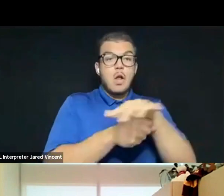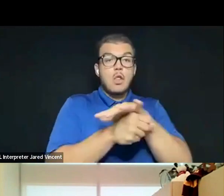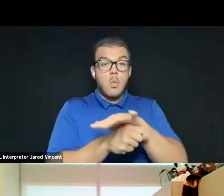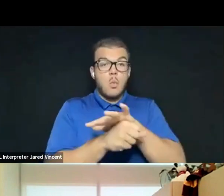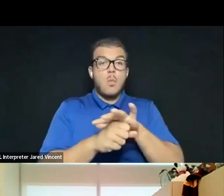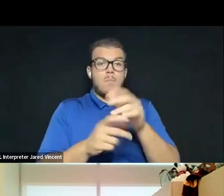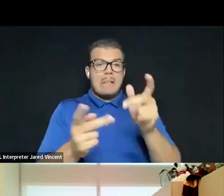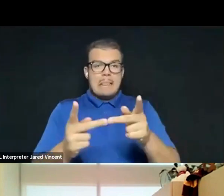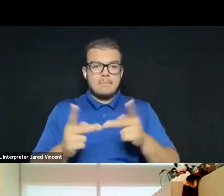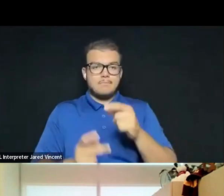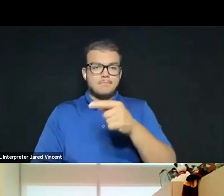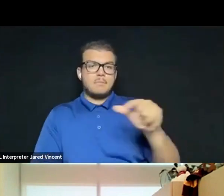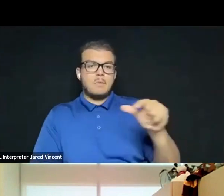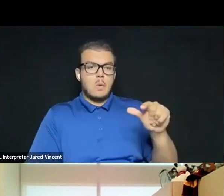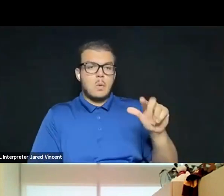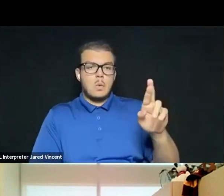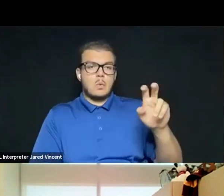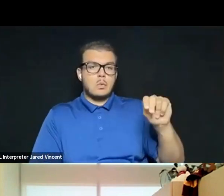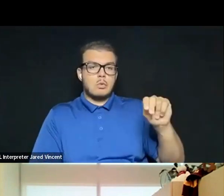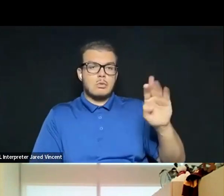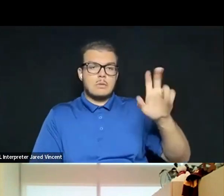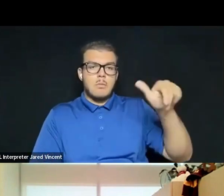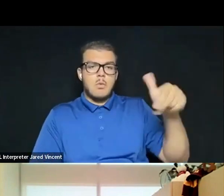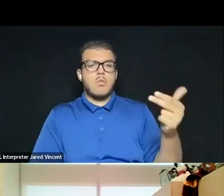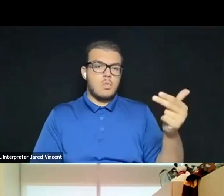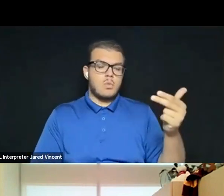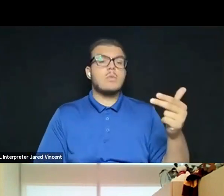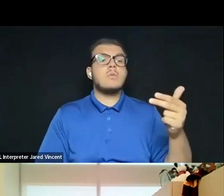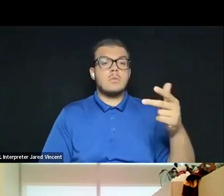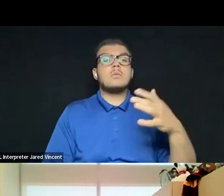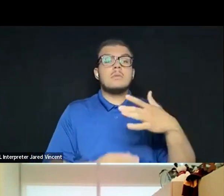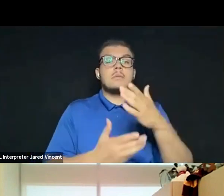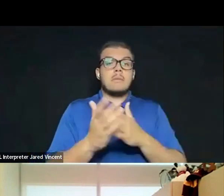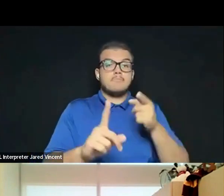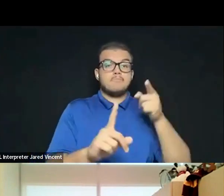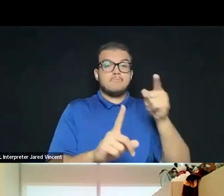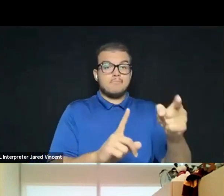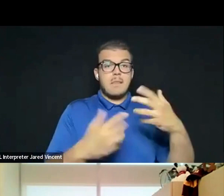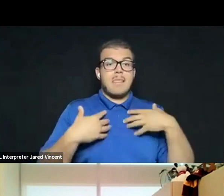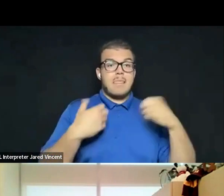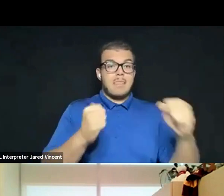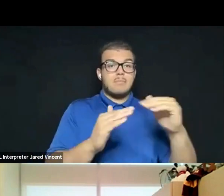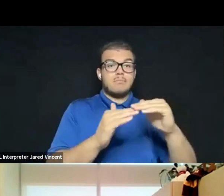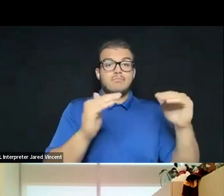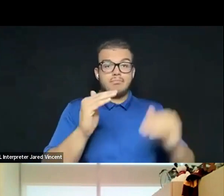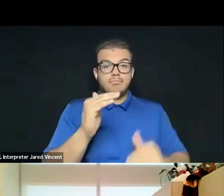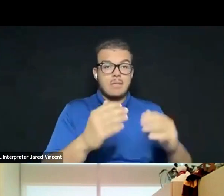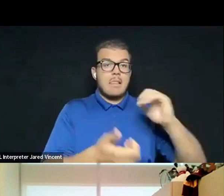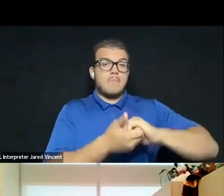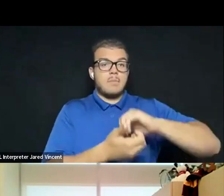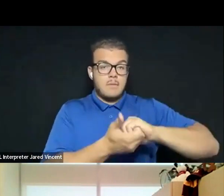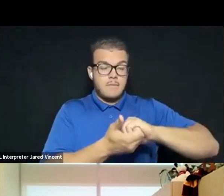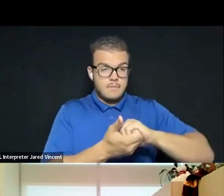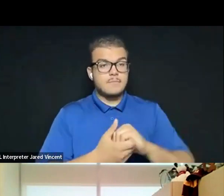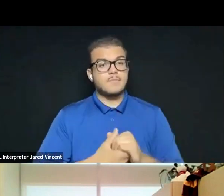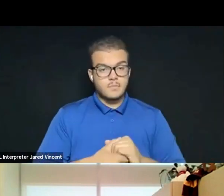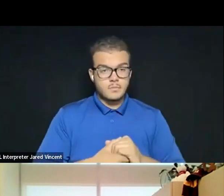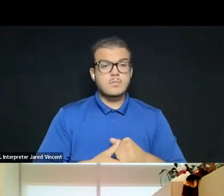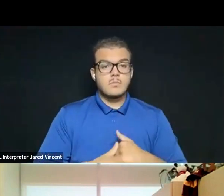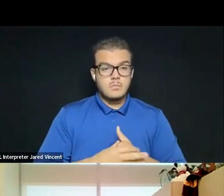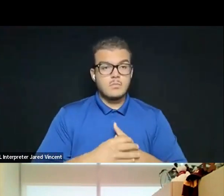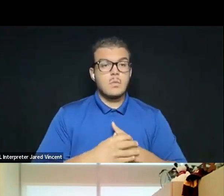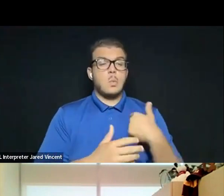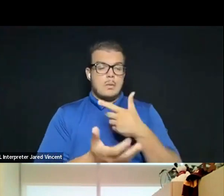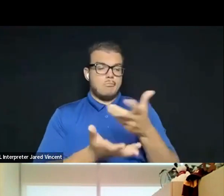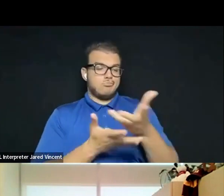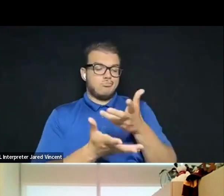We were responsible for helping to start that. Some of our members of the Greensboro Health Disparities Collaborative were. And by talking with